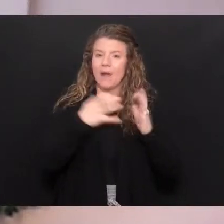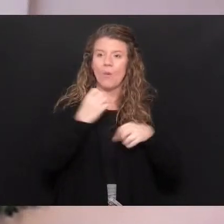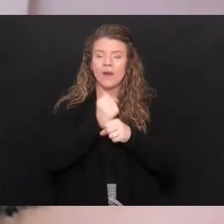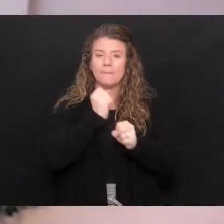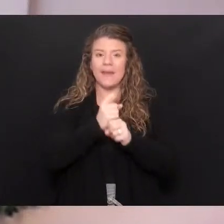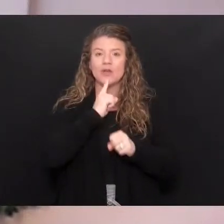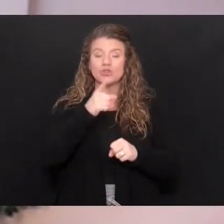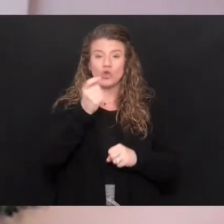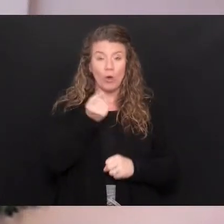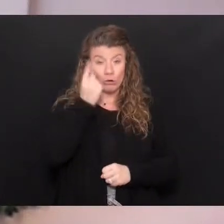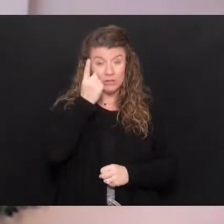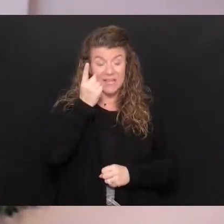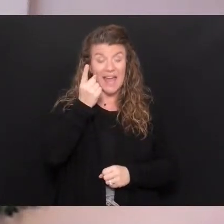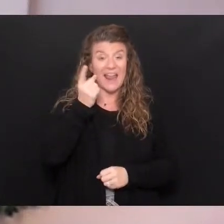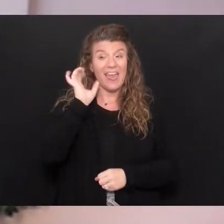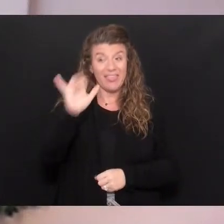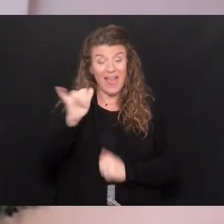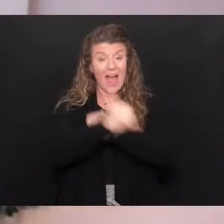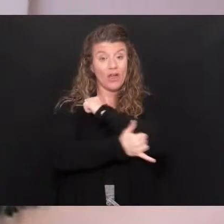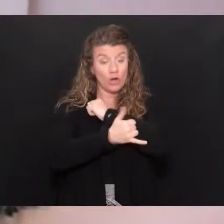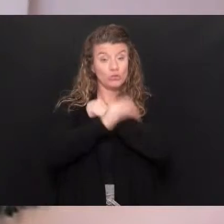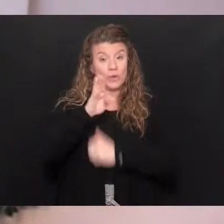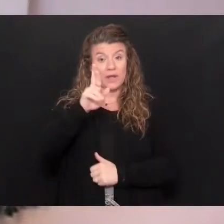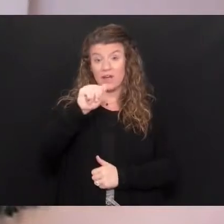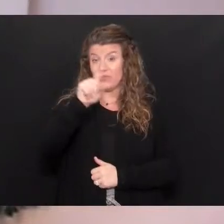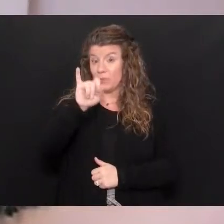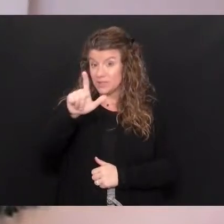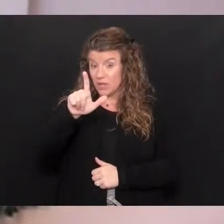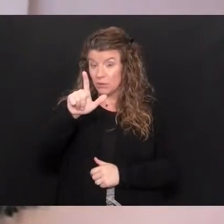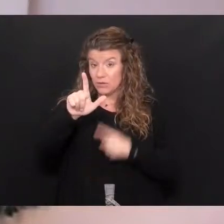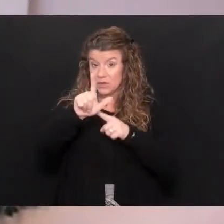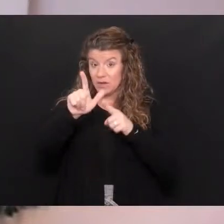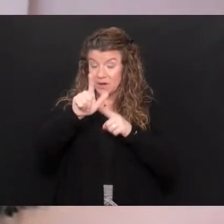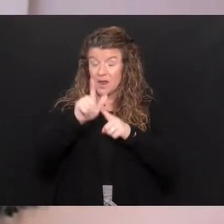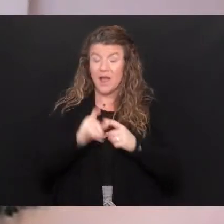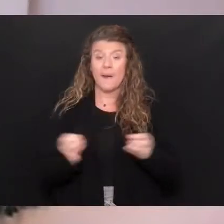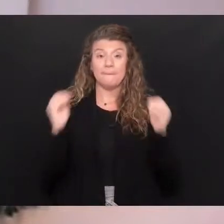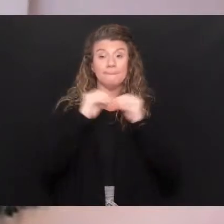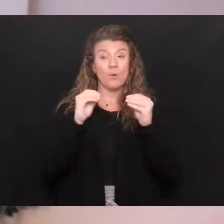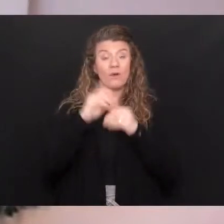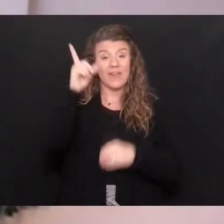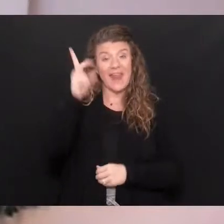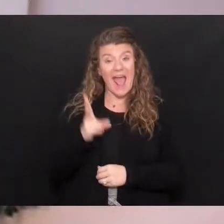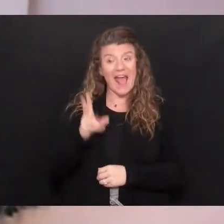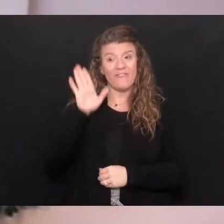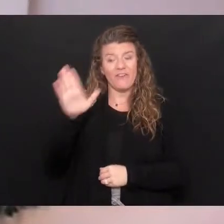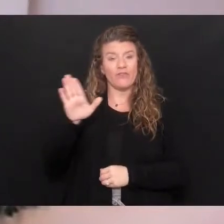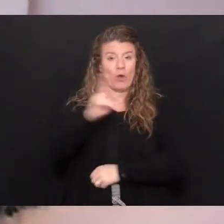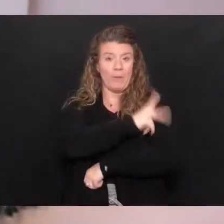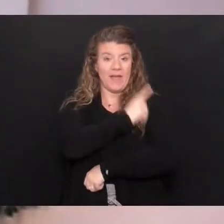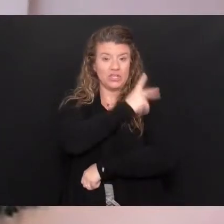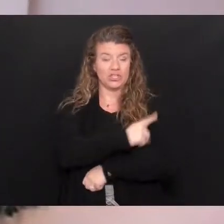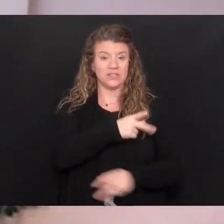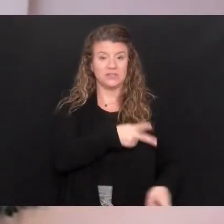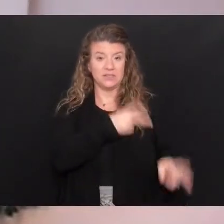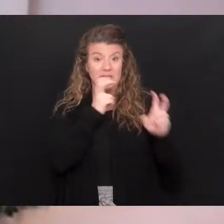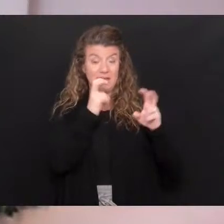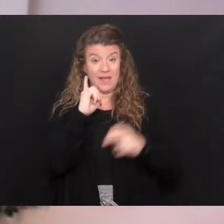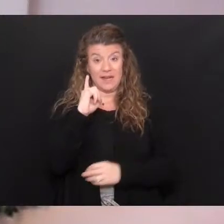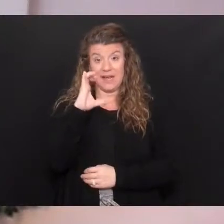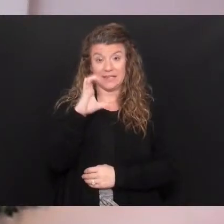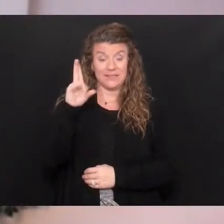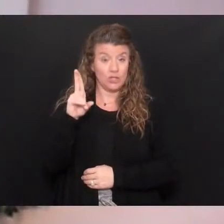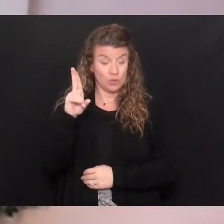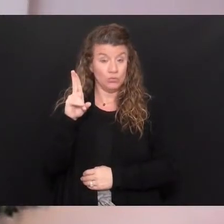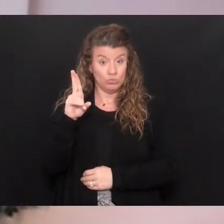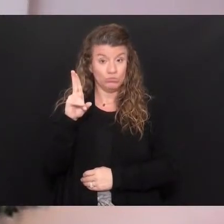repeat this. In the country of Brazil, over half of the patients that are in their ICUs, intensive